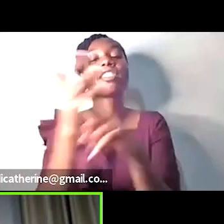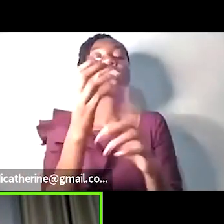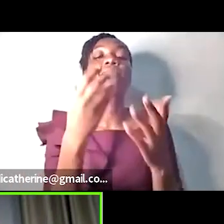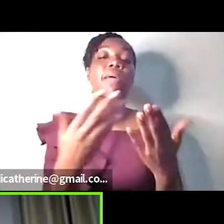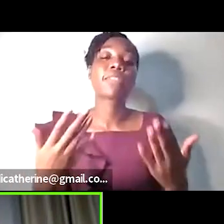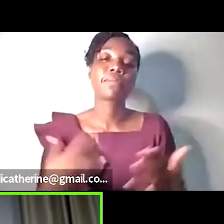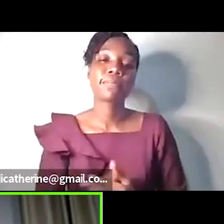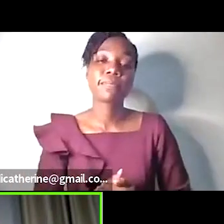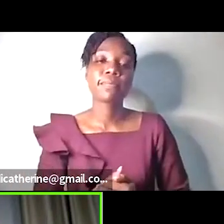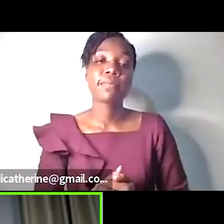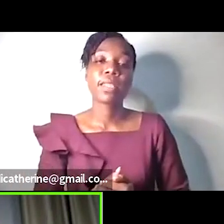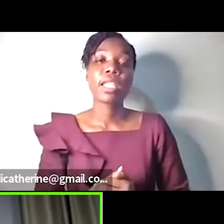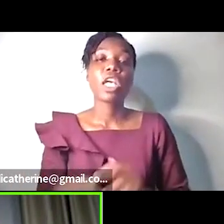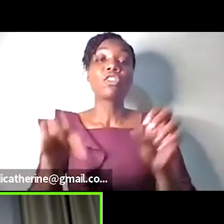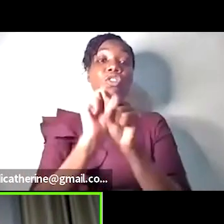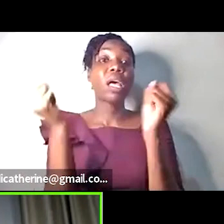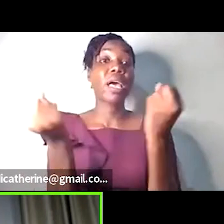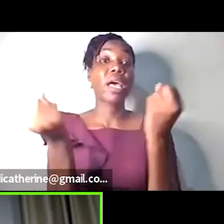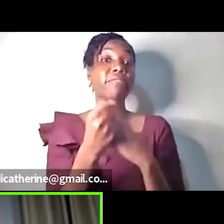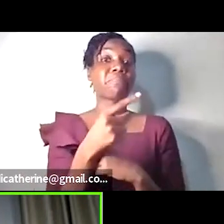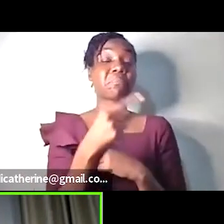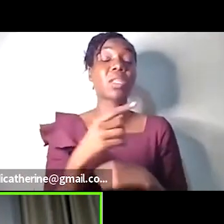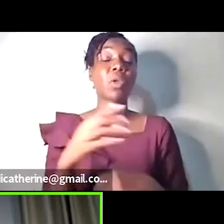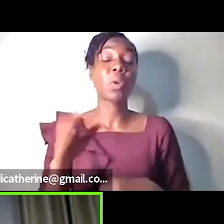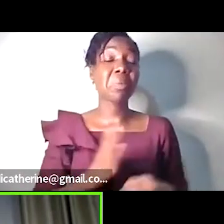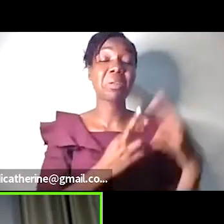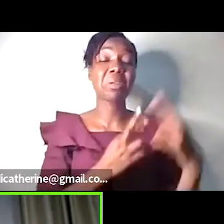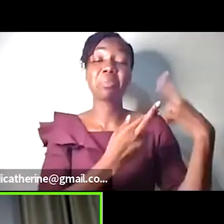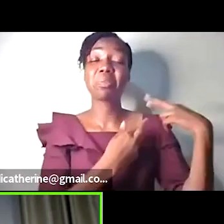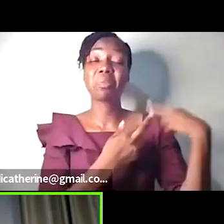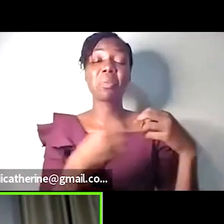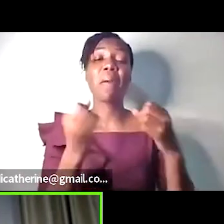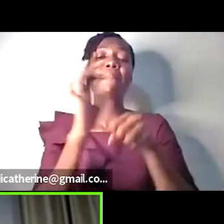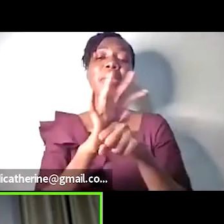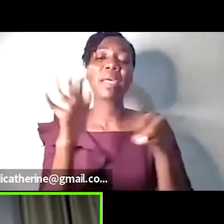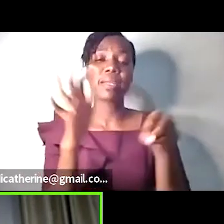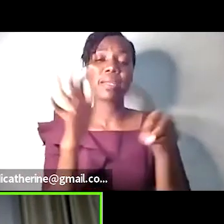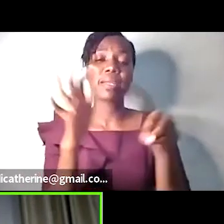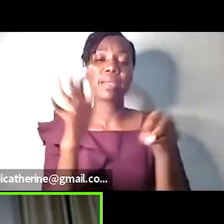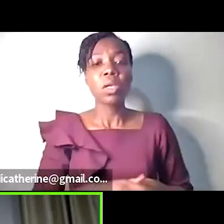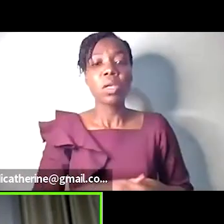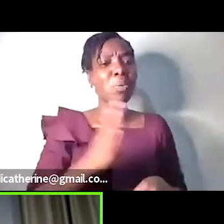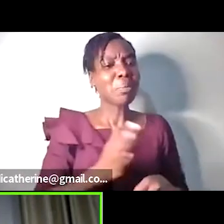in society have so many roles to play. They are the ones who take the children to hospital when they're sick.